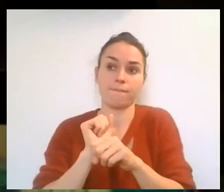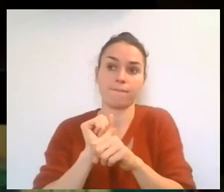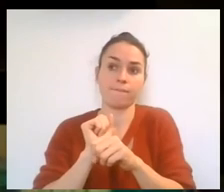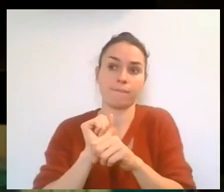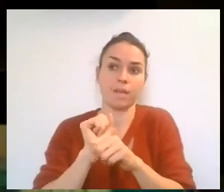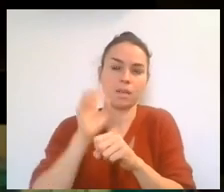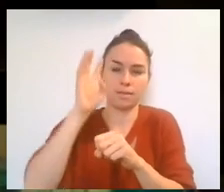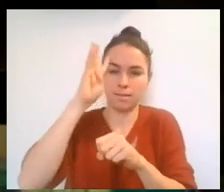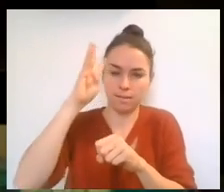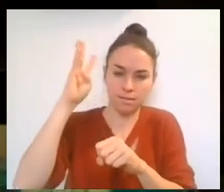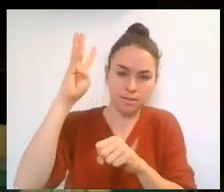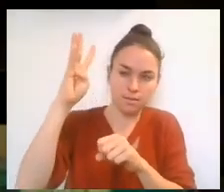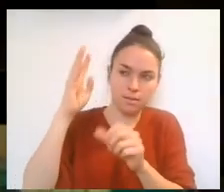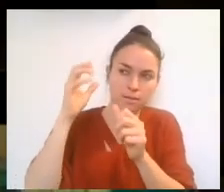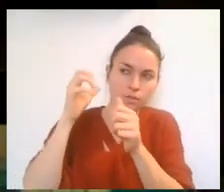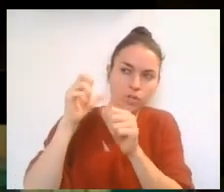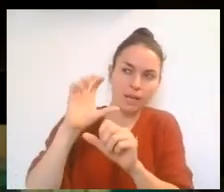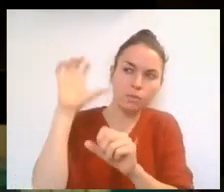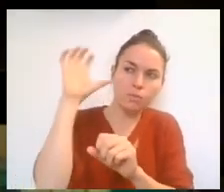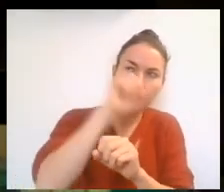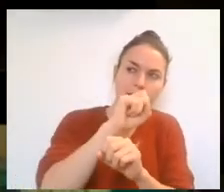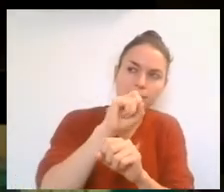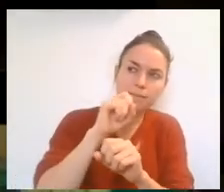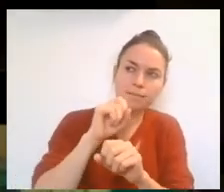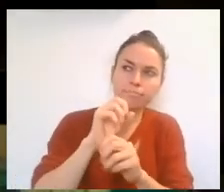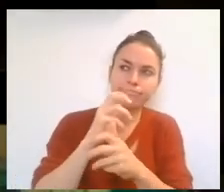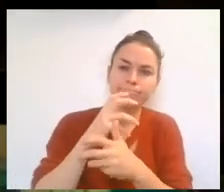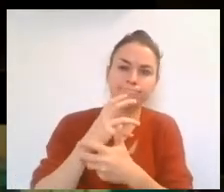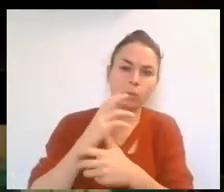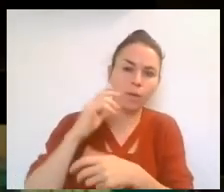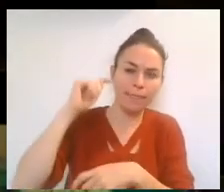up with a consistent theory that